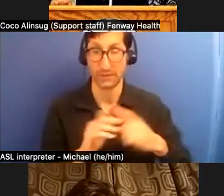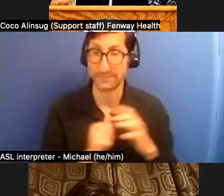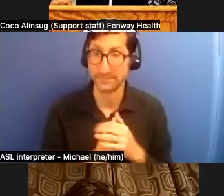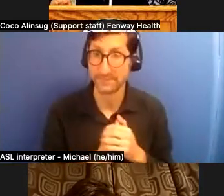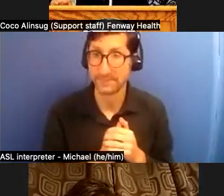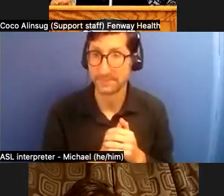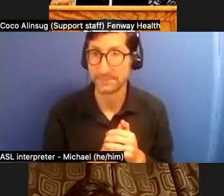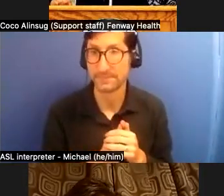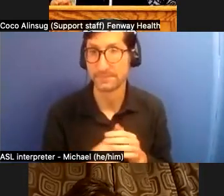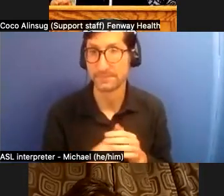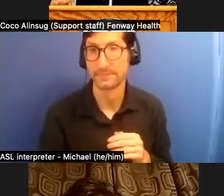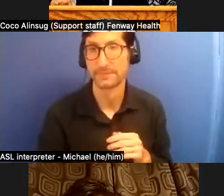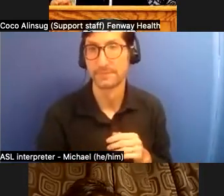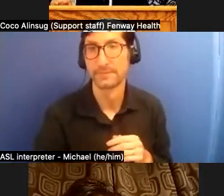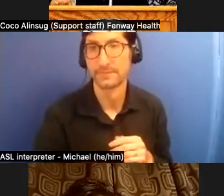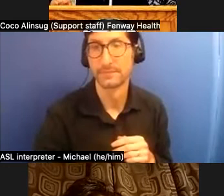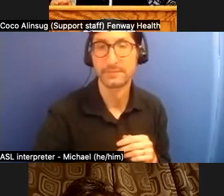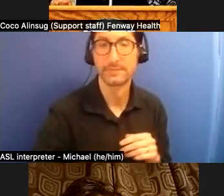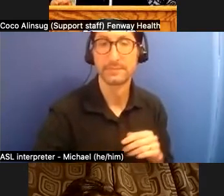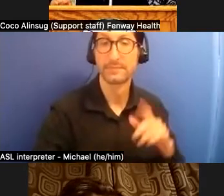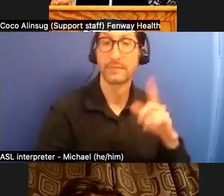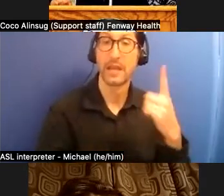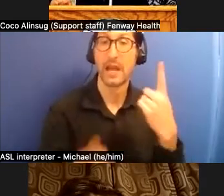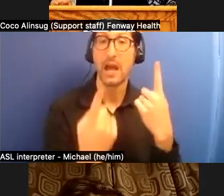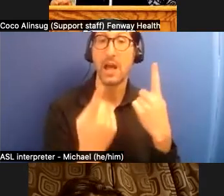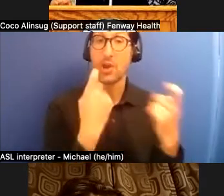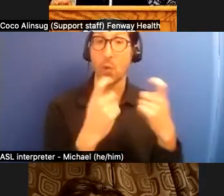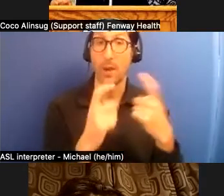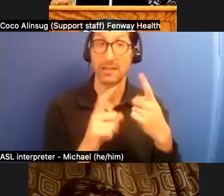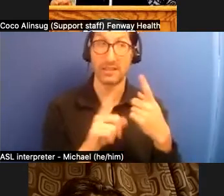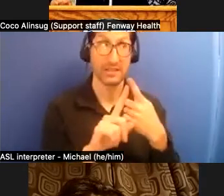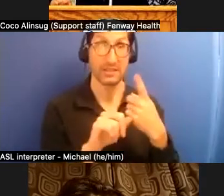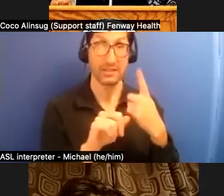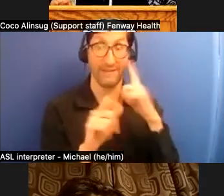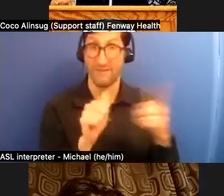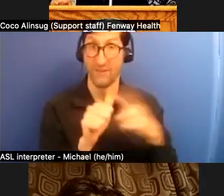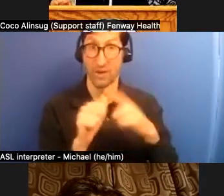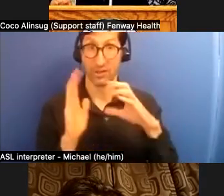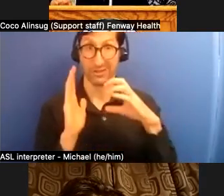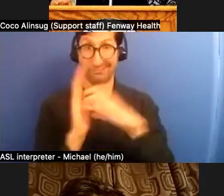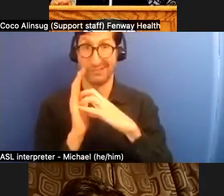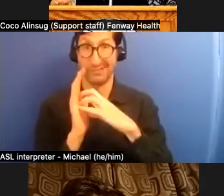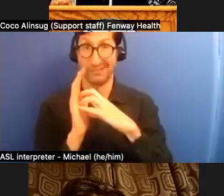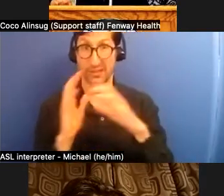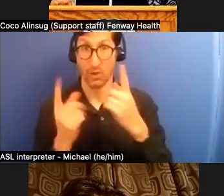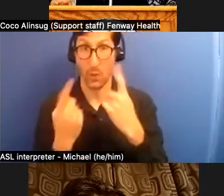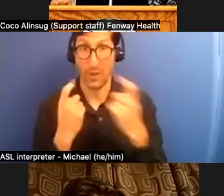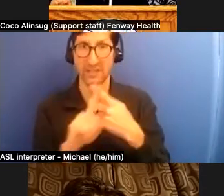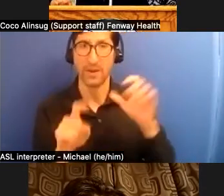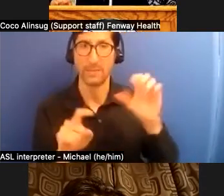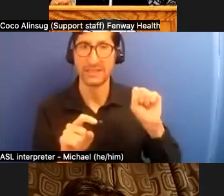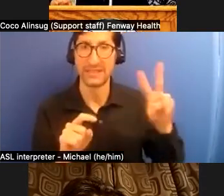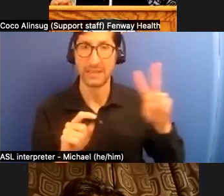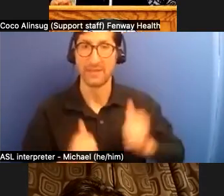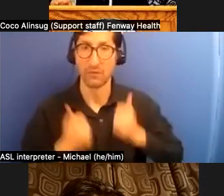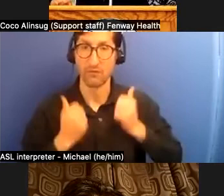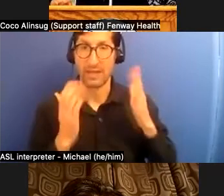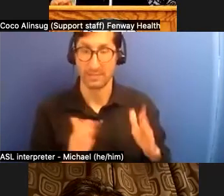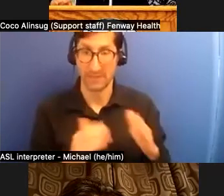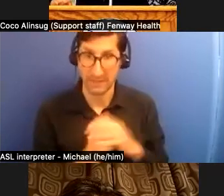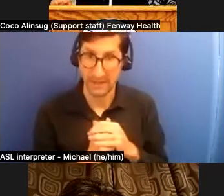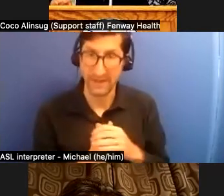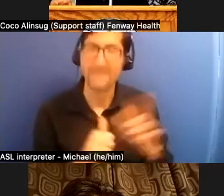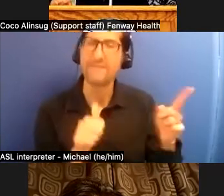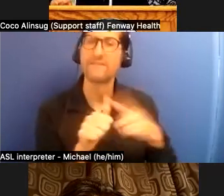questions from this section are from Somerville residents. So this first question is about staffing of these